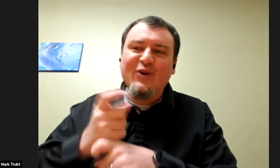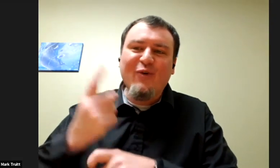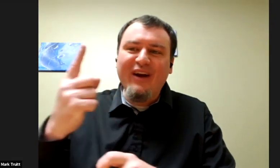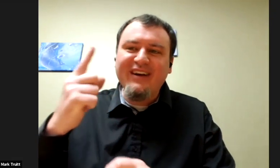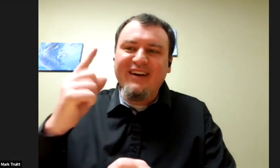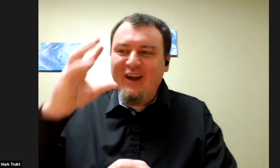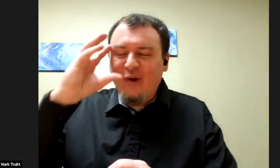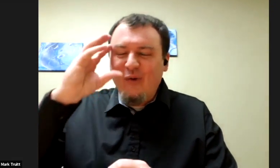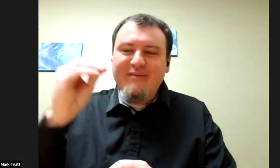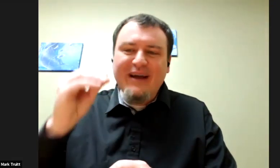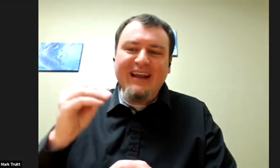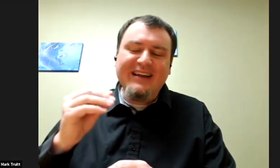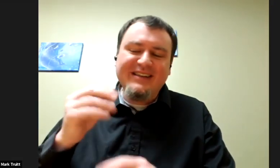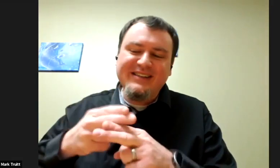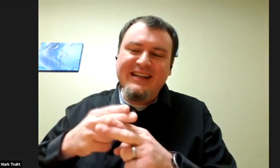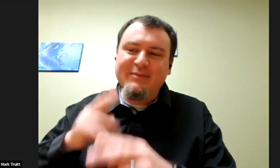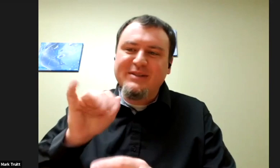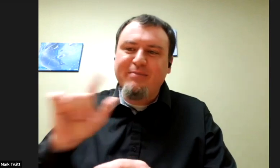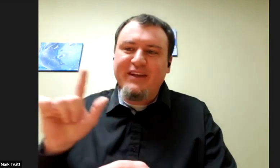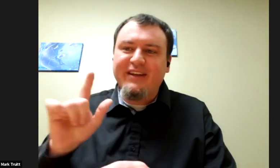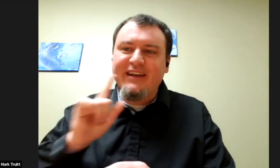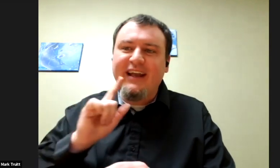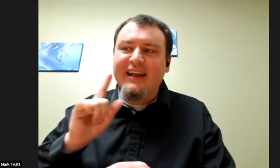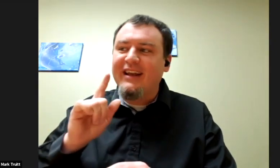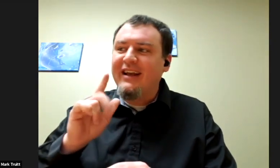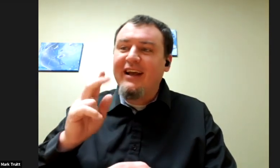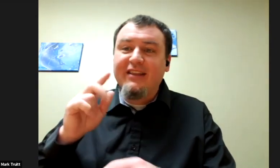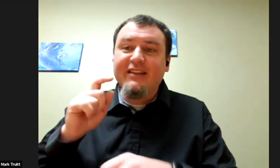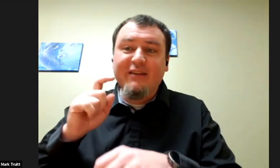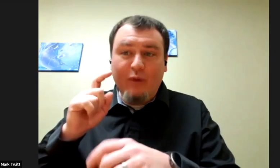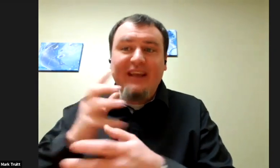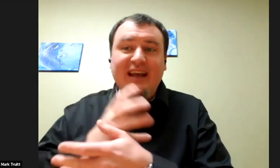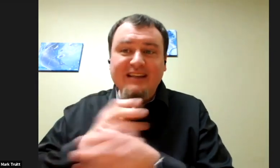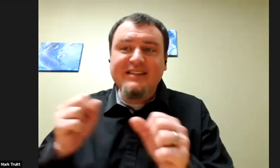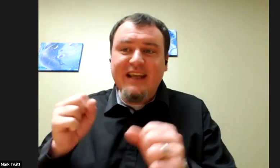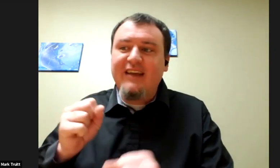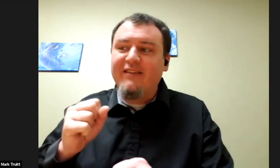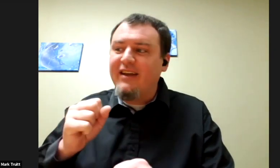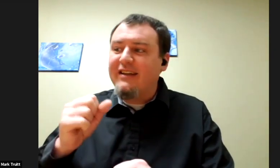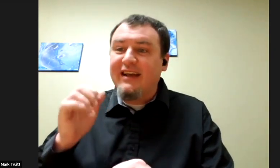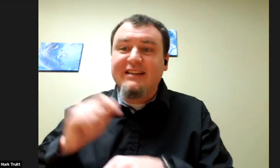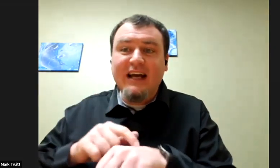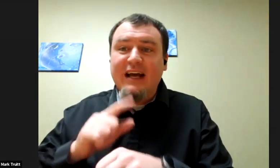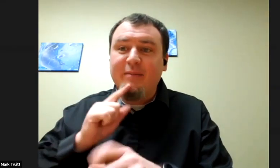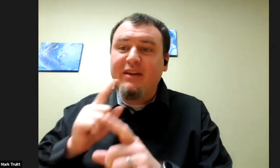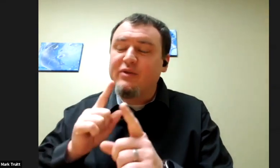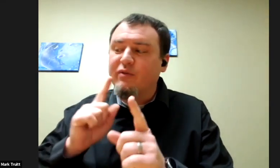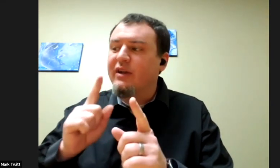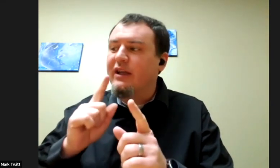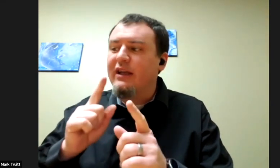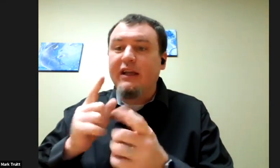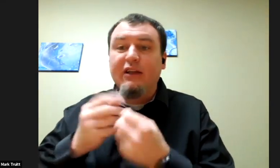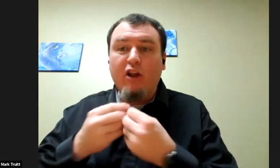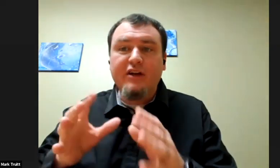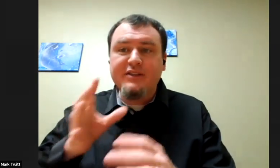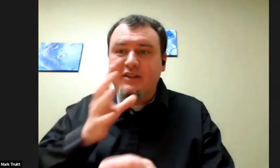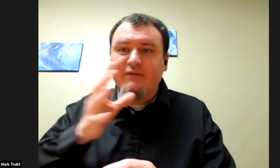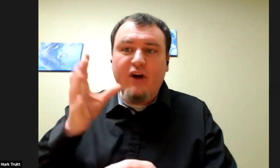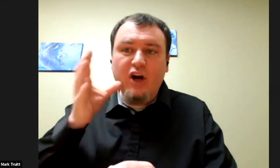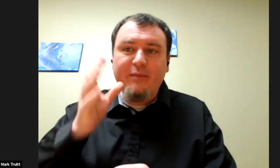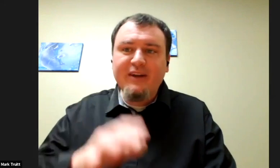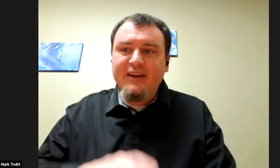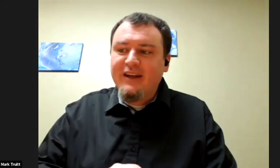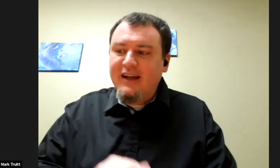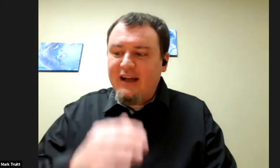I joke, one of my guys, his name is Bill, and when he got saved at that time, he had lost